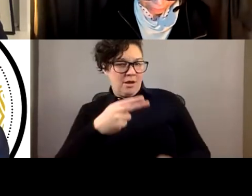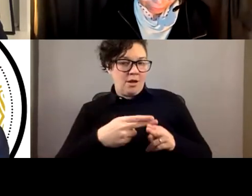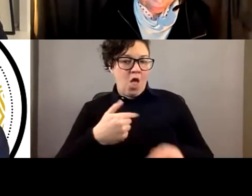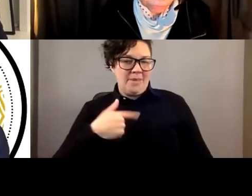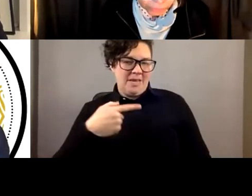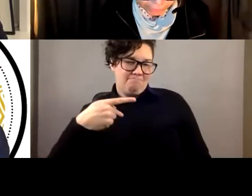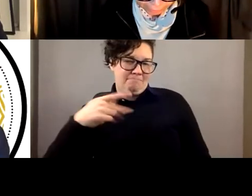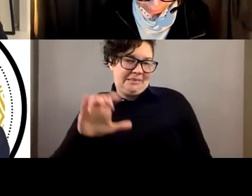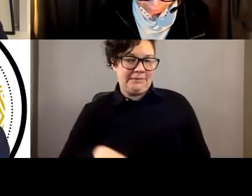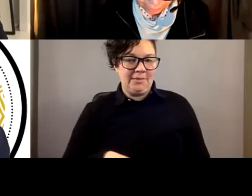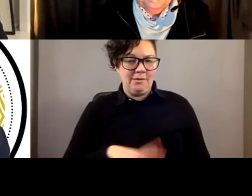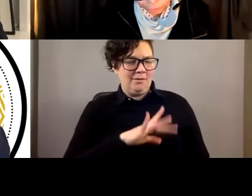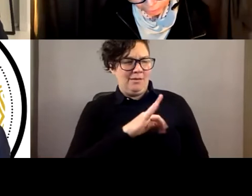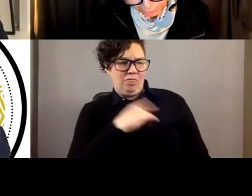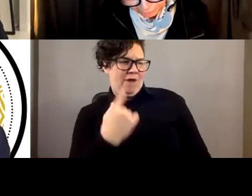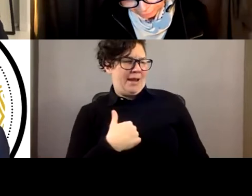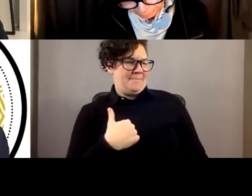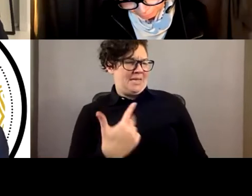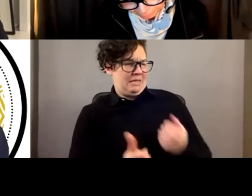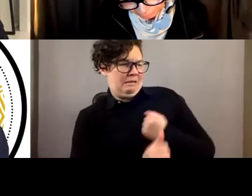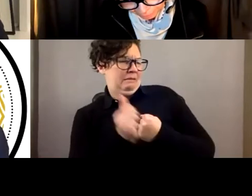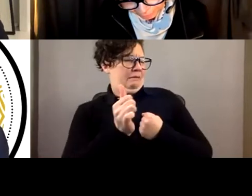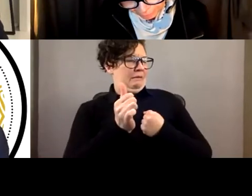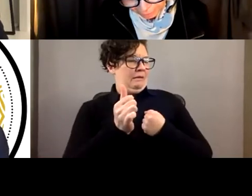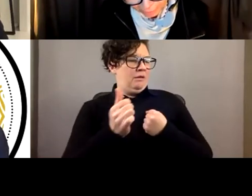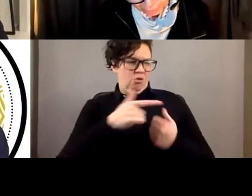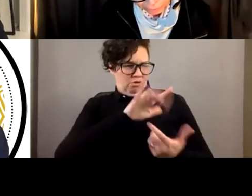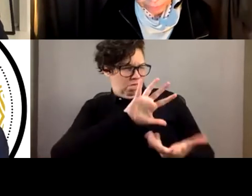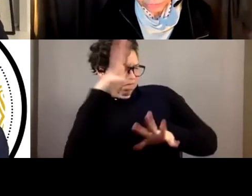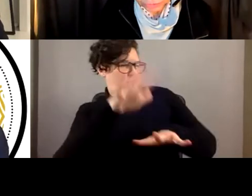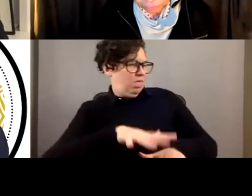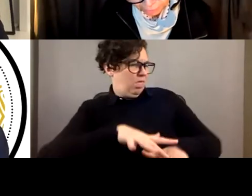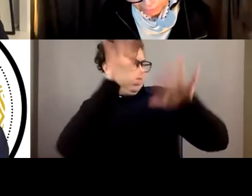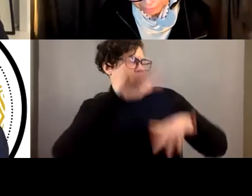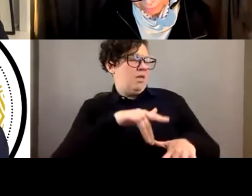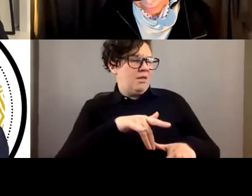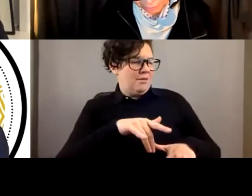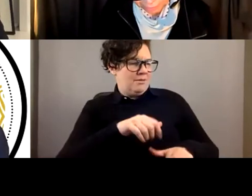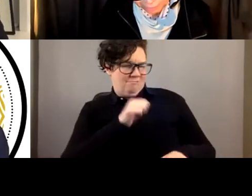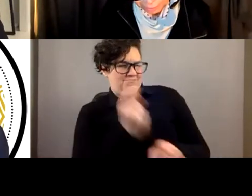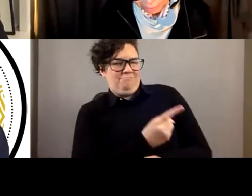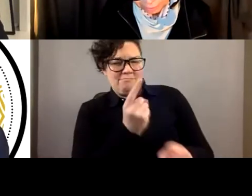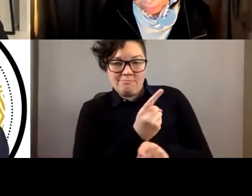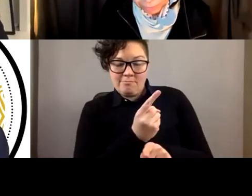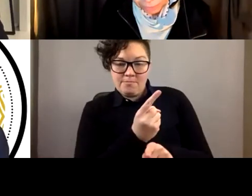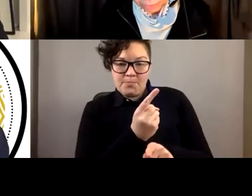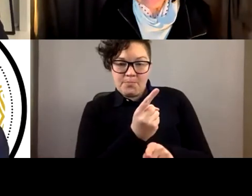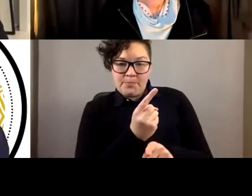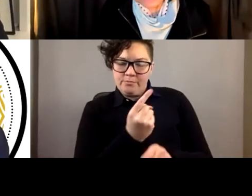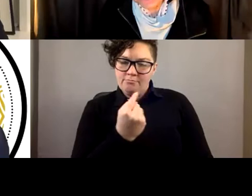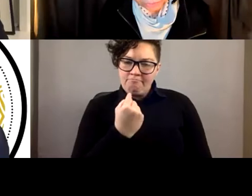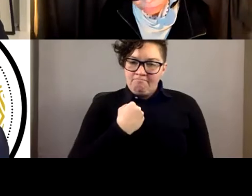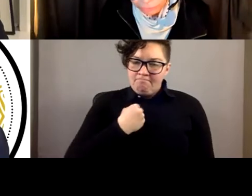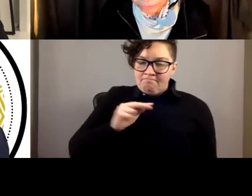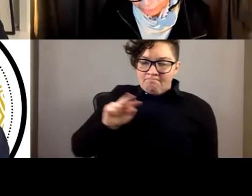threatening, unruly, out of place. And it really struck me as I sat there that we were